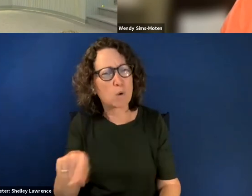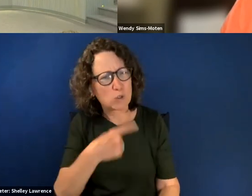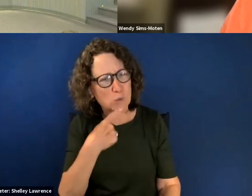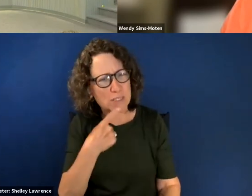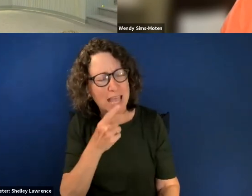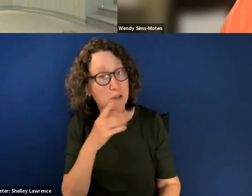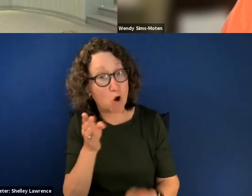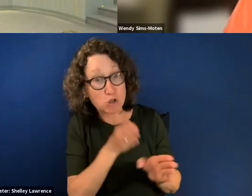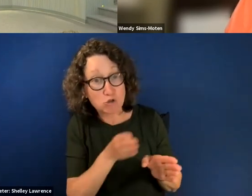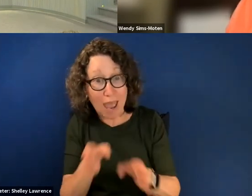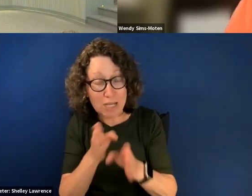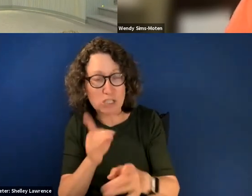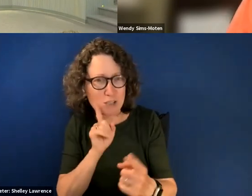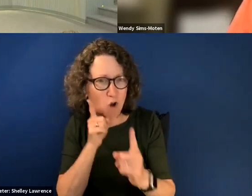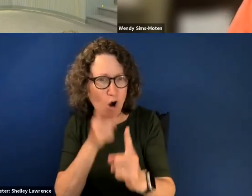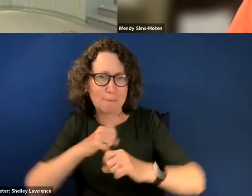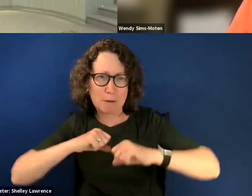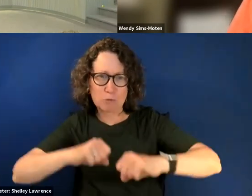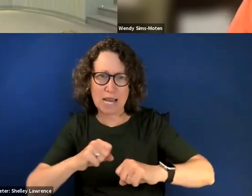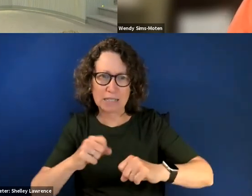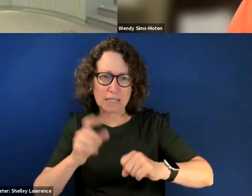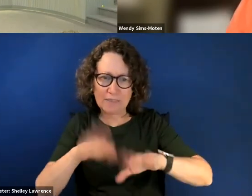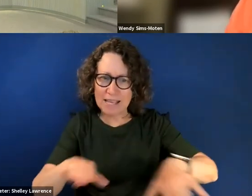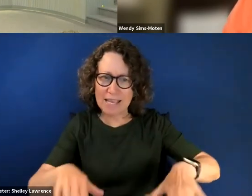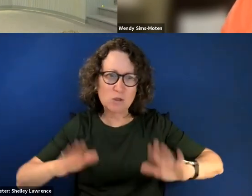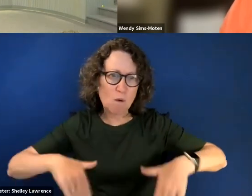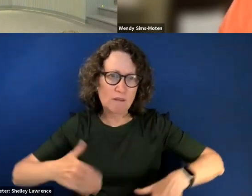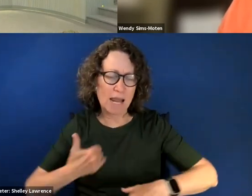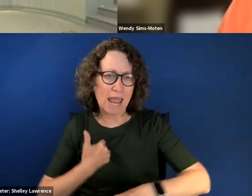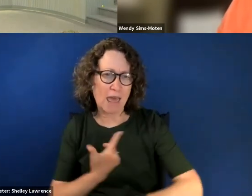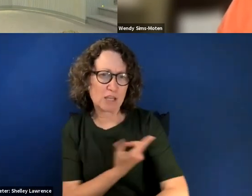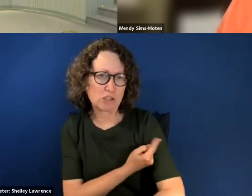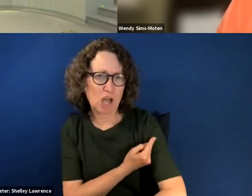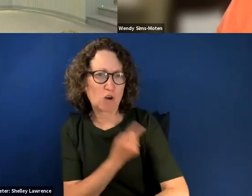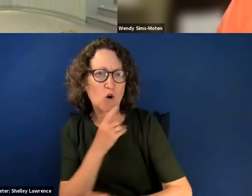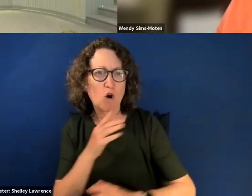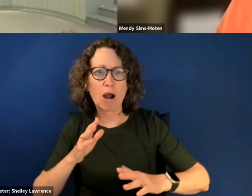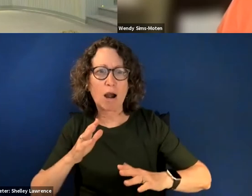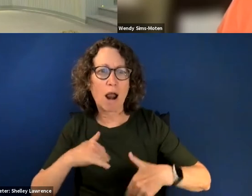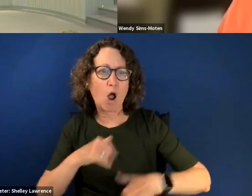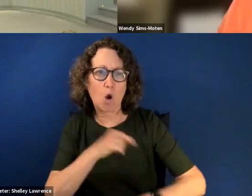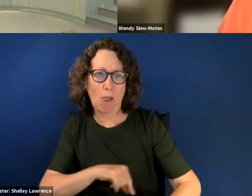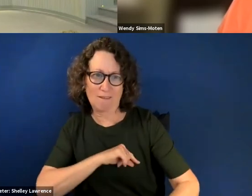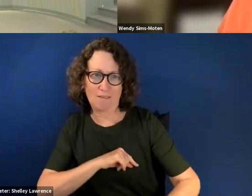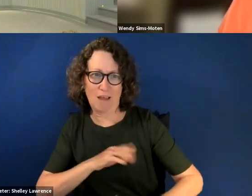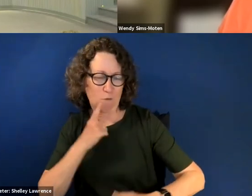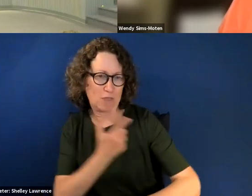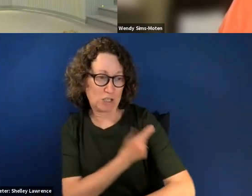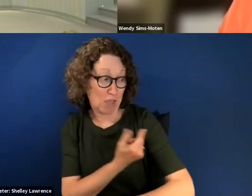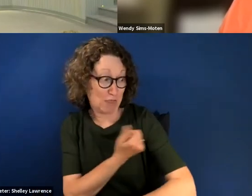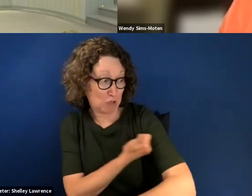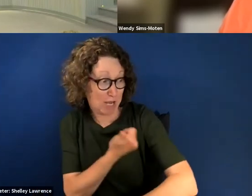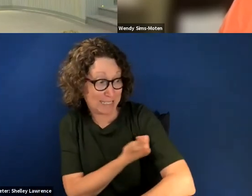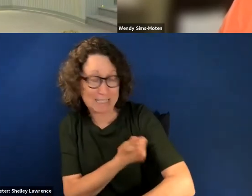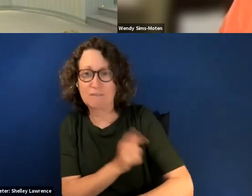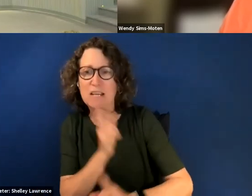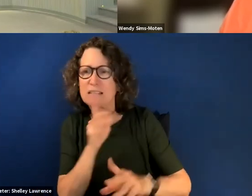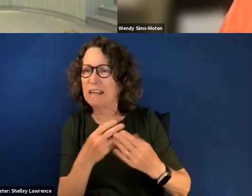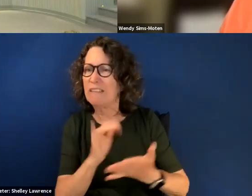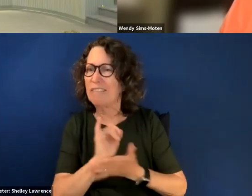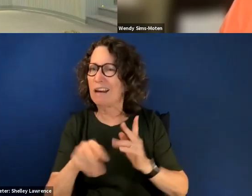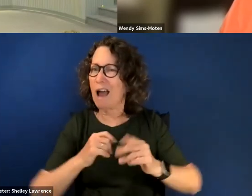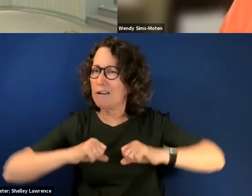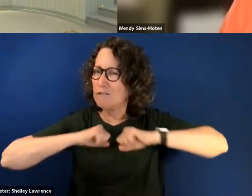your strategies are aimed at protecting those that have not had the shot or are ineligible for the shot when the shot does not confer that kind